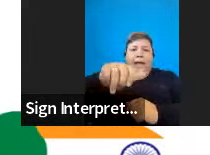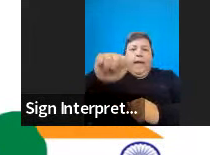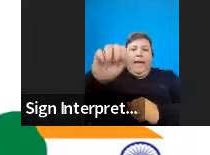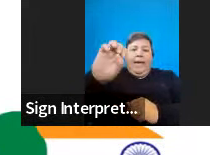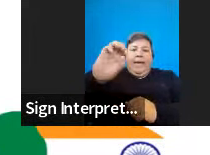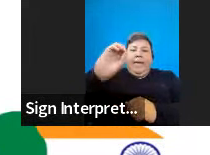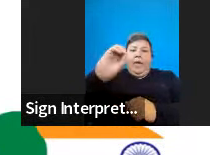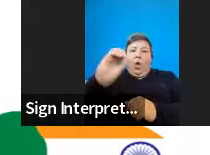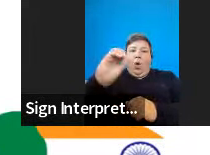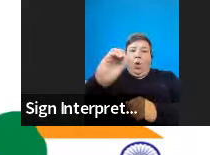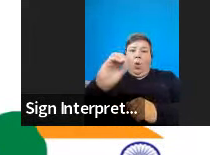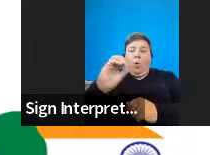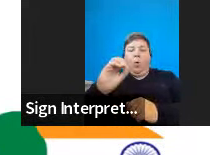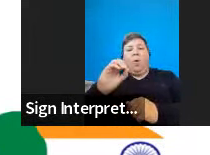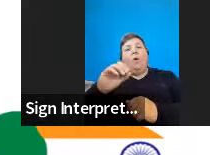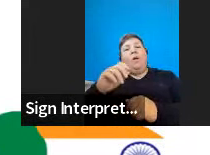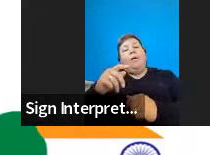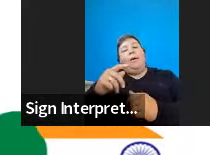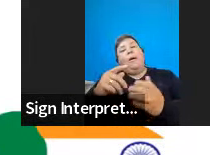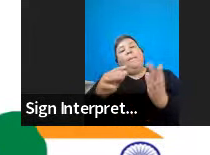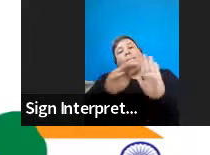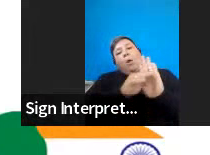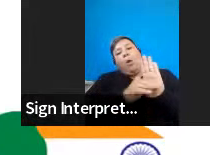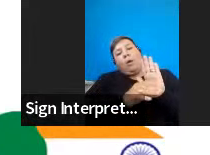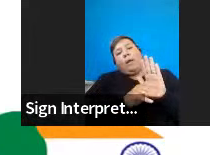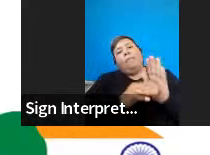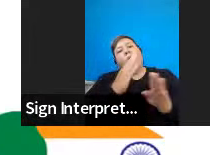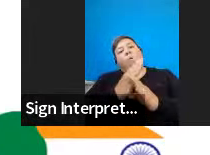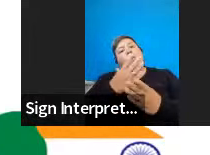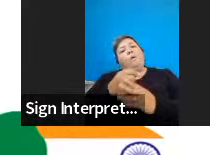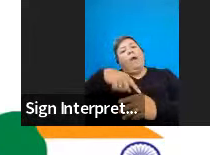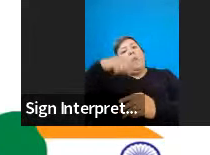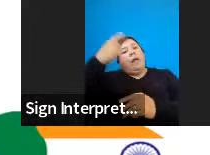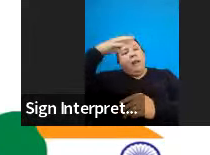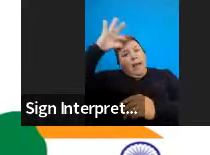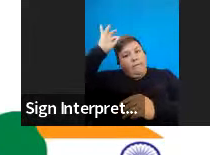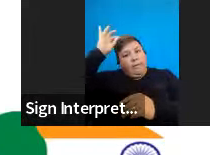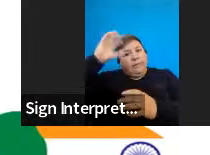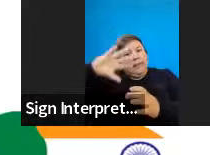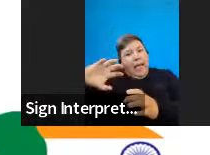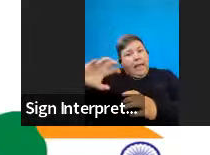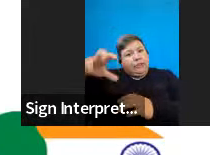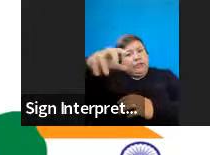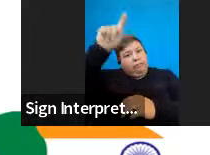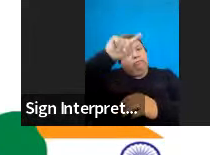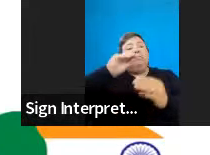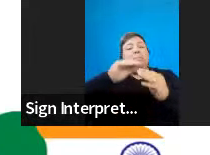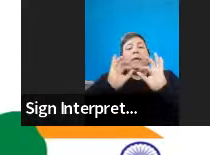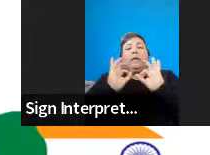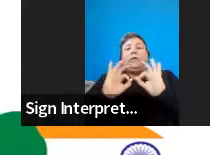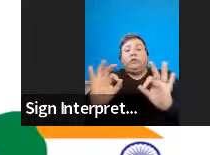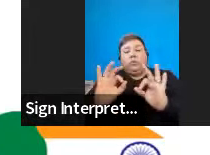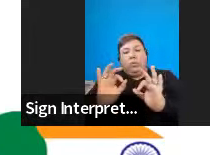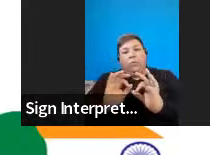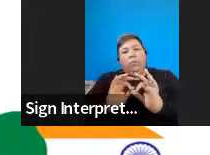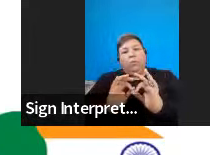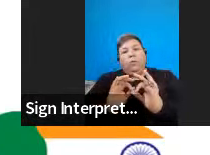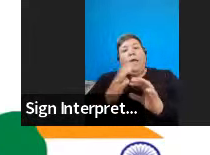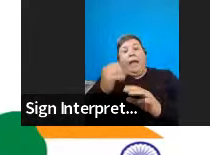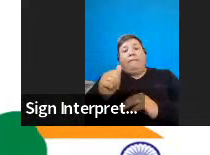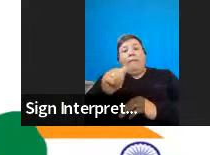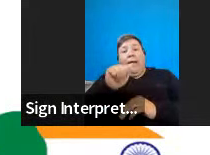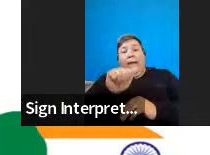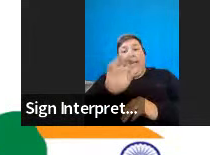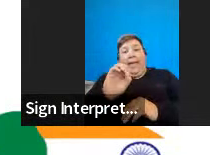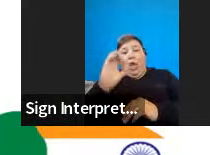is a program that we're working with other government agencies to ensure that we have an AEO program